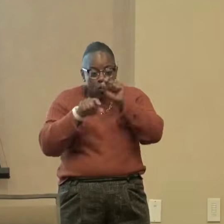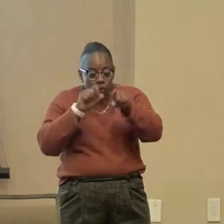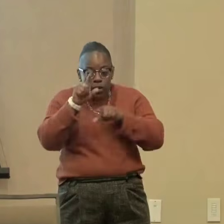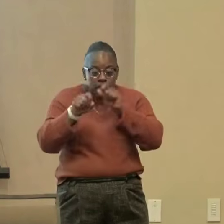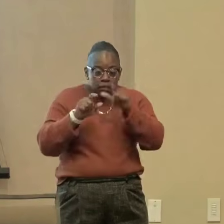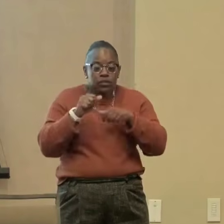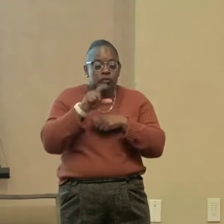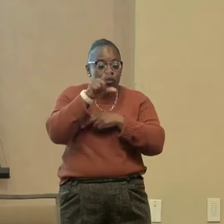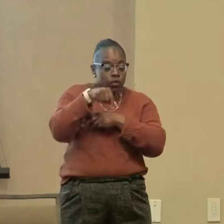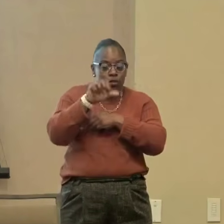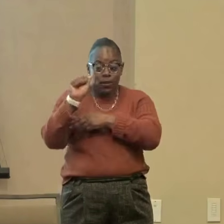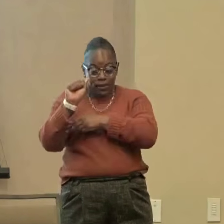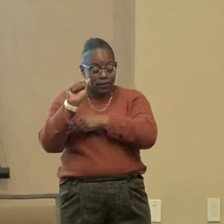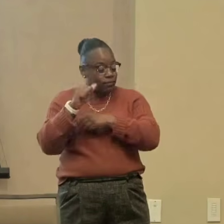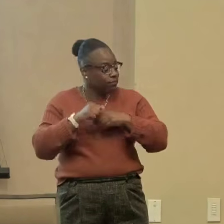our Q&A.